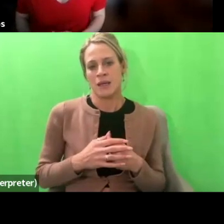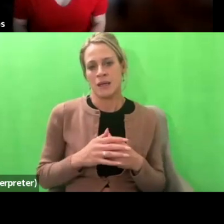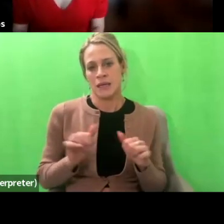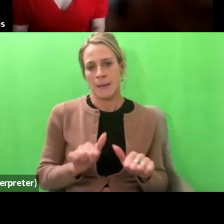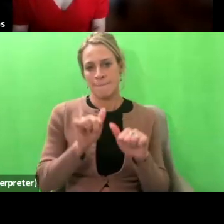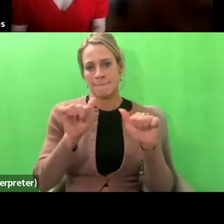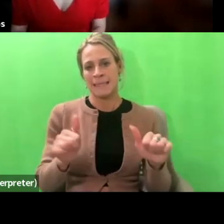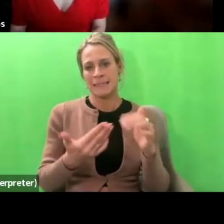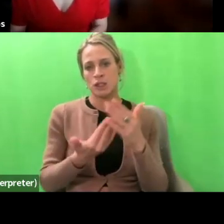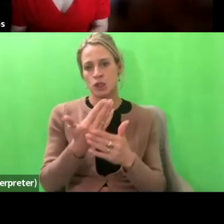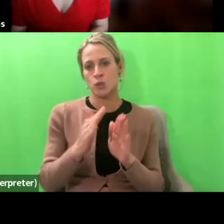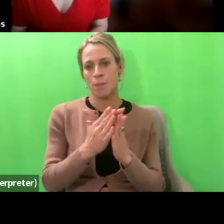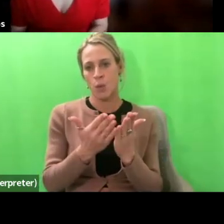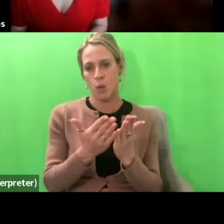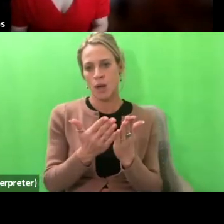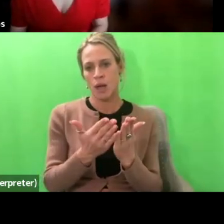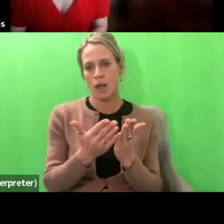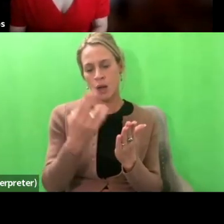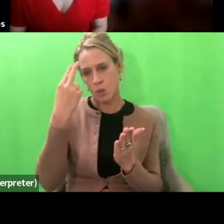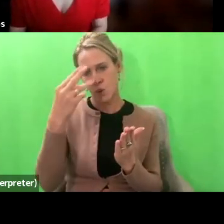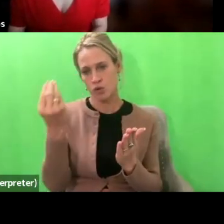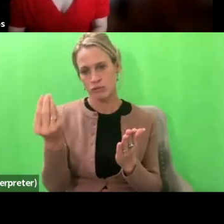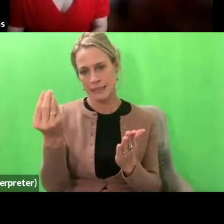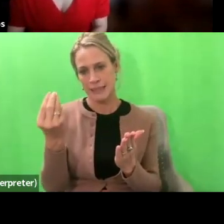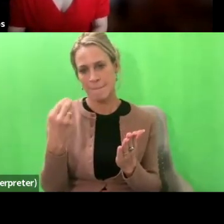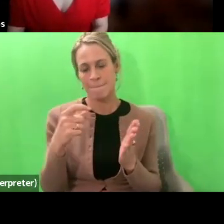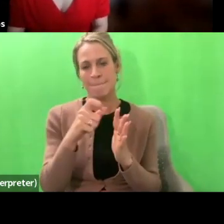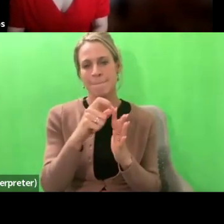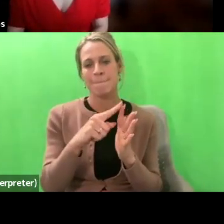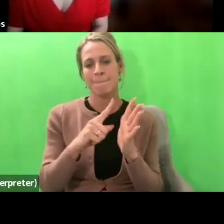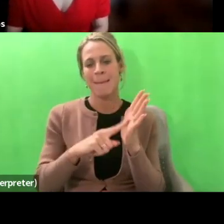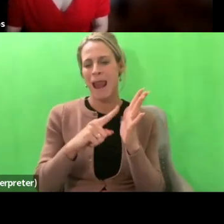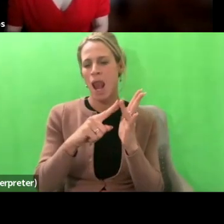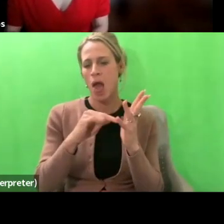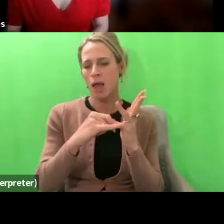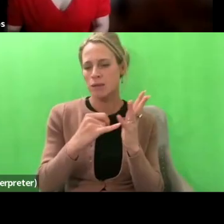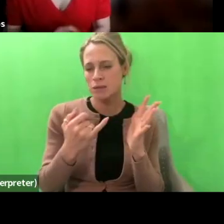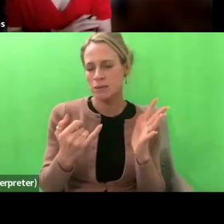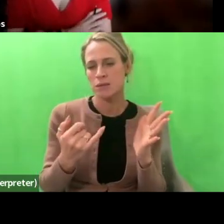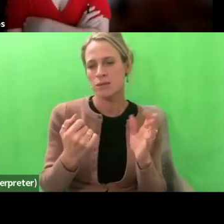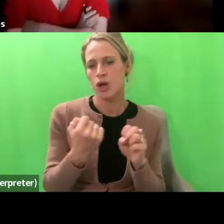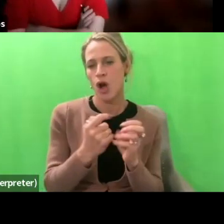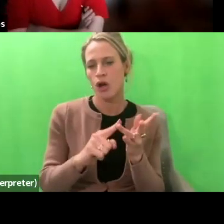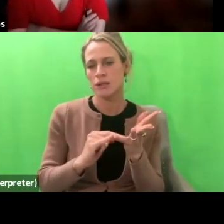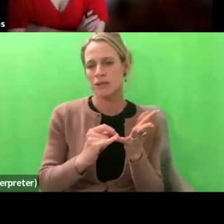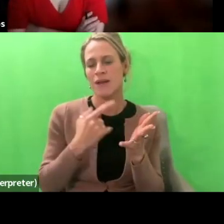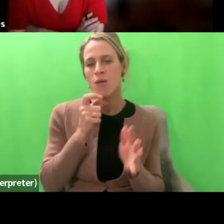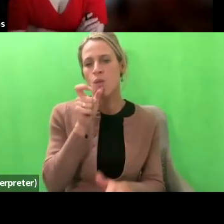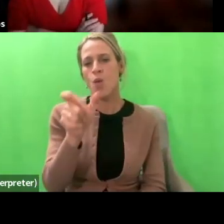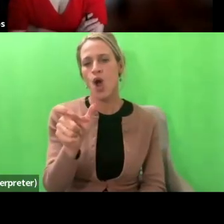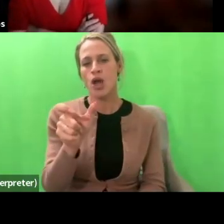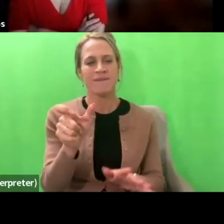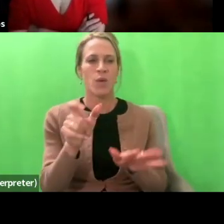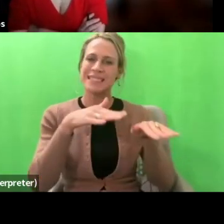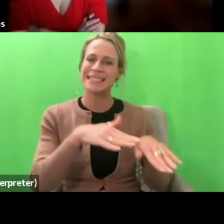completing a new book, which is called in Greek Pelagos. Pelagos is a word for the